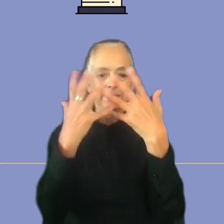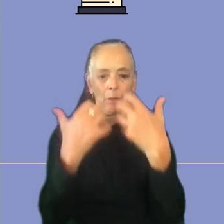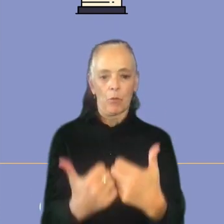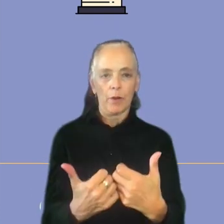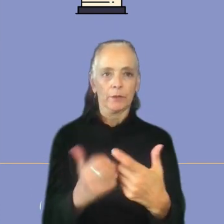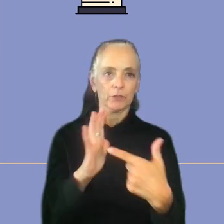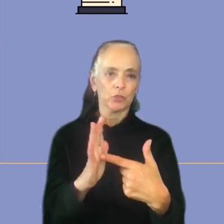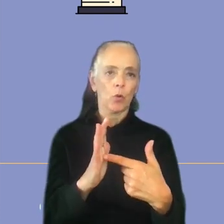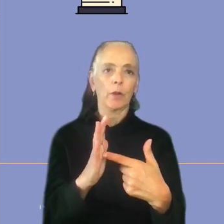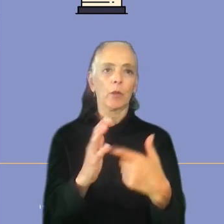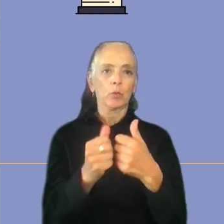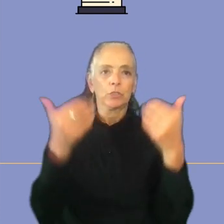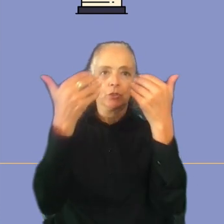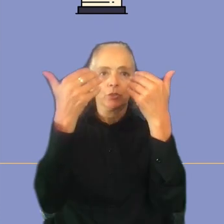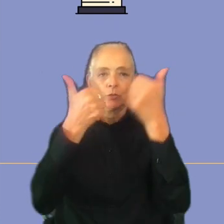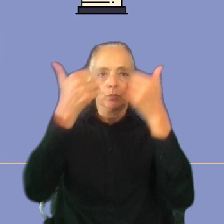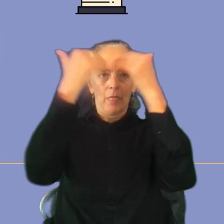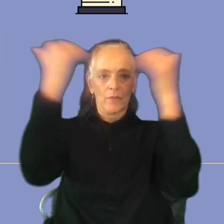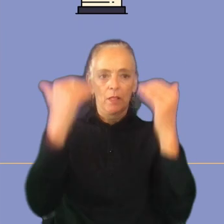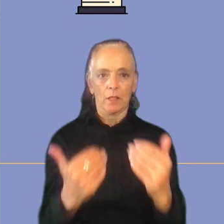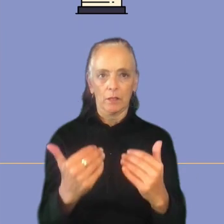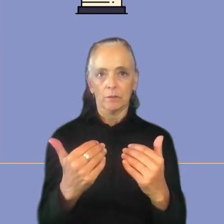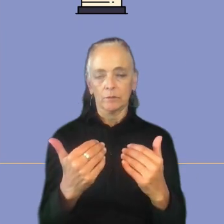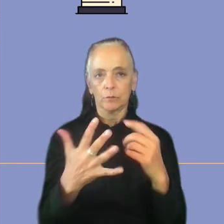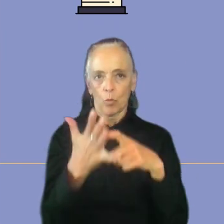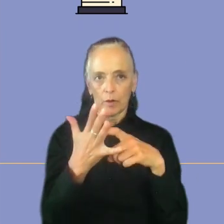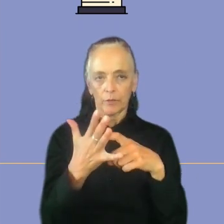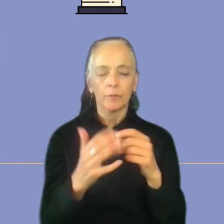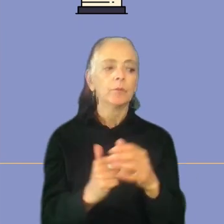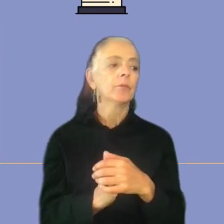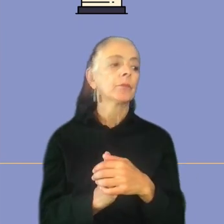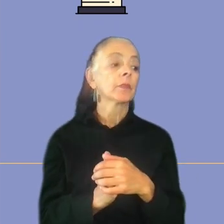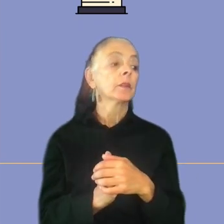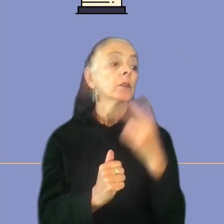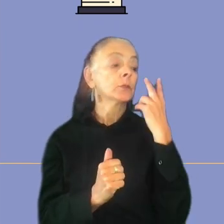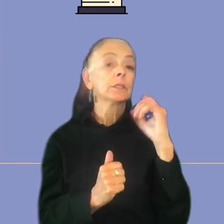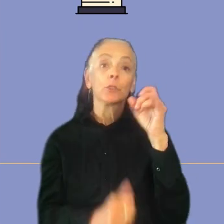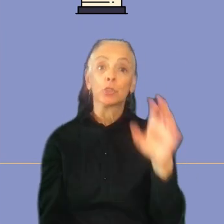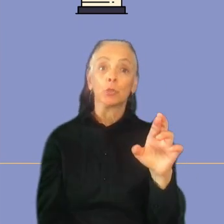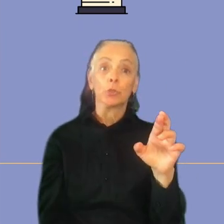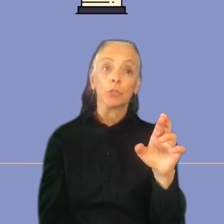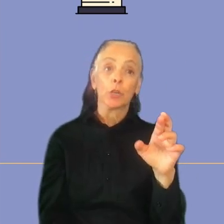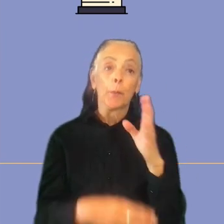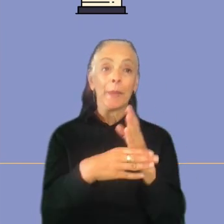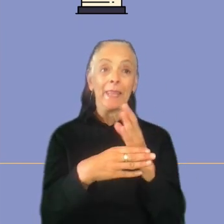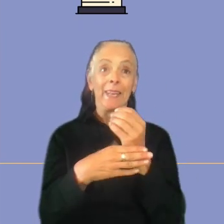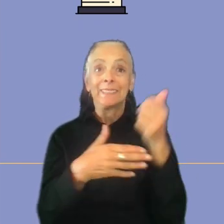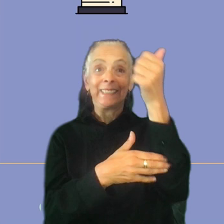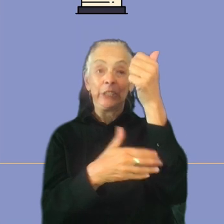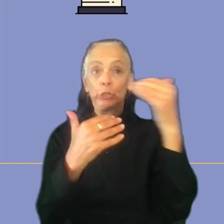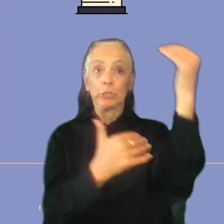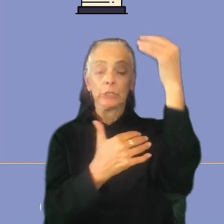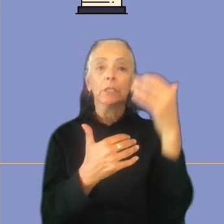in terms of seniority level and there are also different things you can see here um so for junior mid and senior playtest is